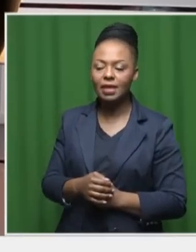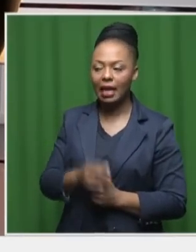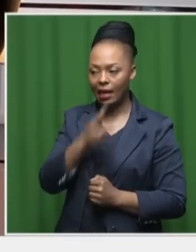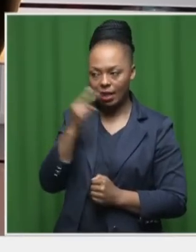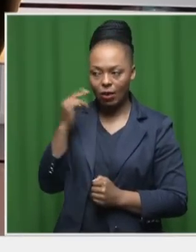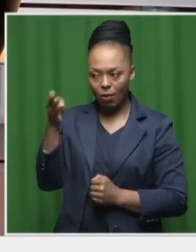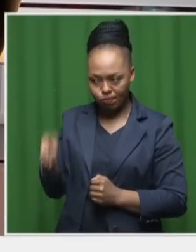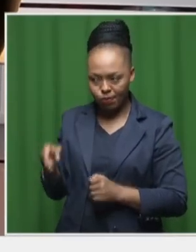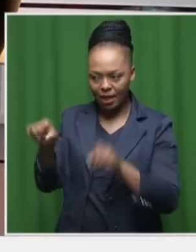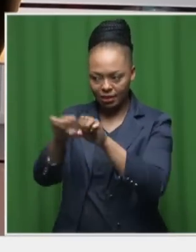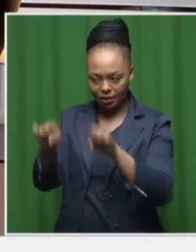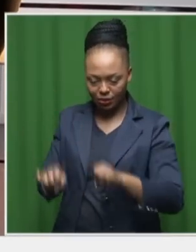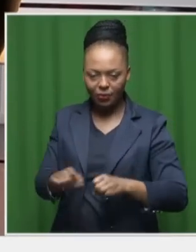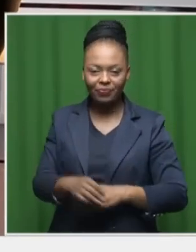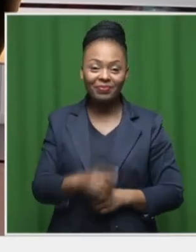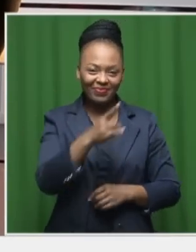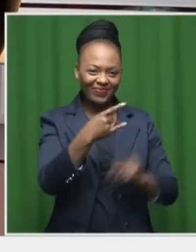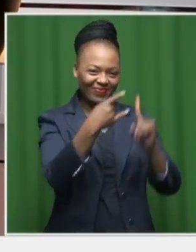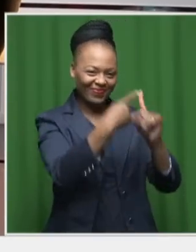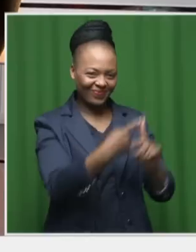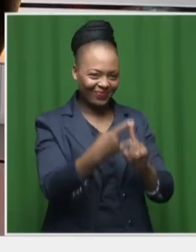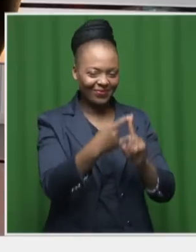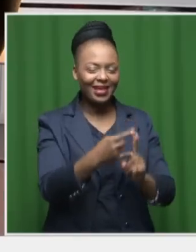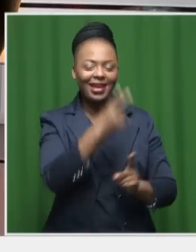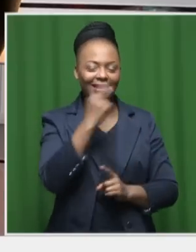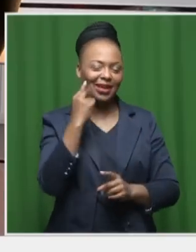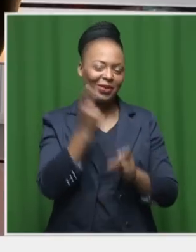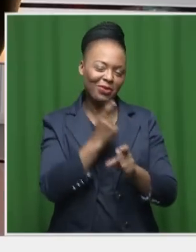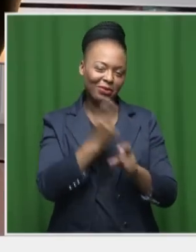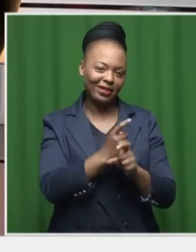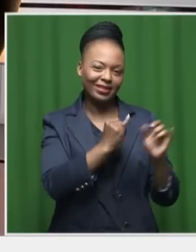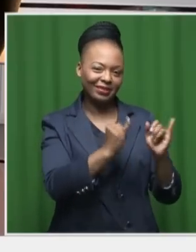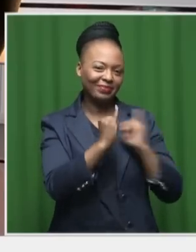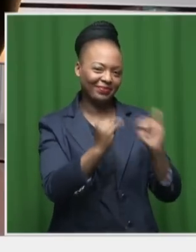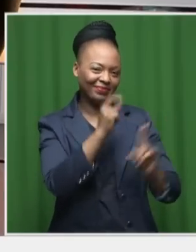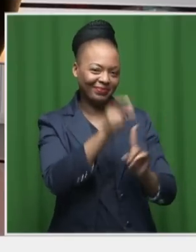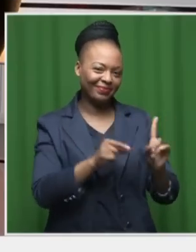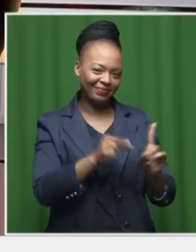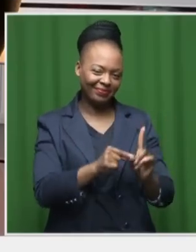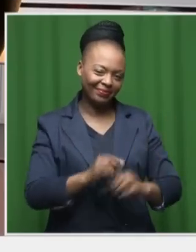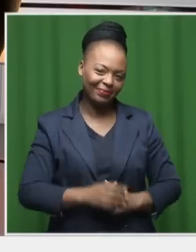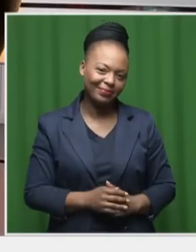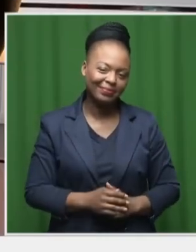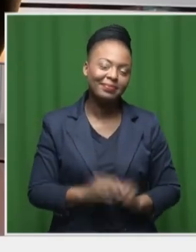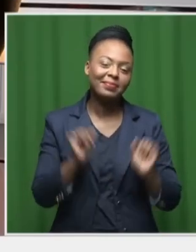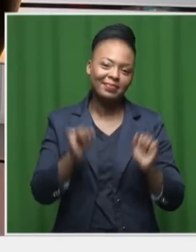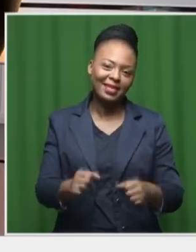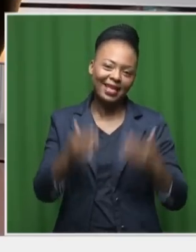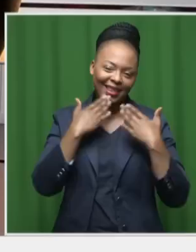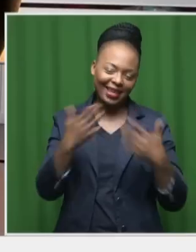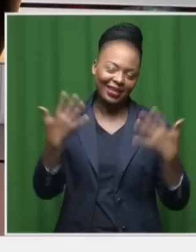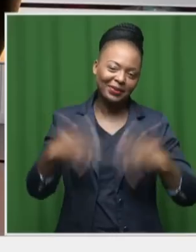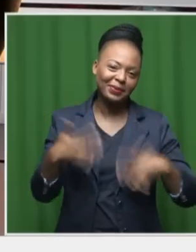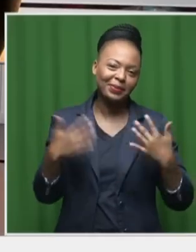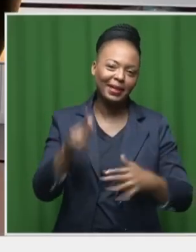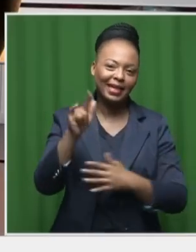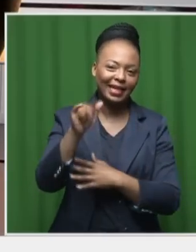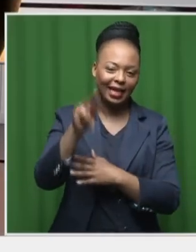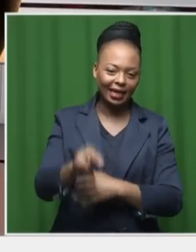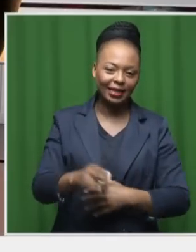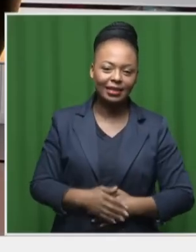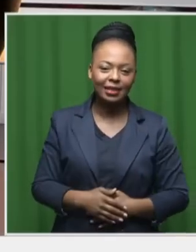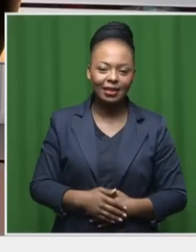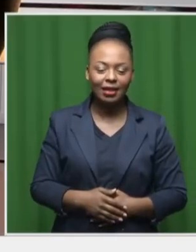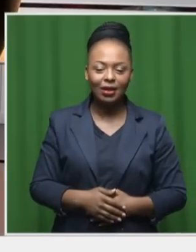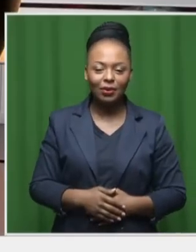here. And Pali, always such a pleasure to have you on the program. Oh, no, thank you very much, Leanne. My battery is very